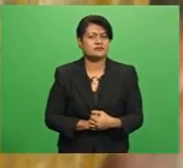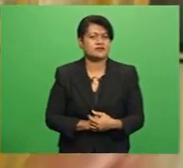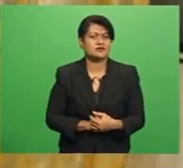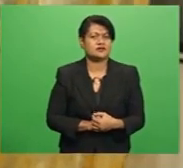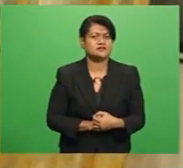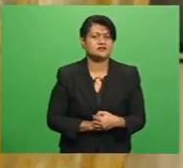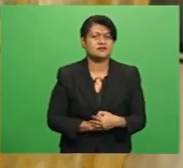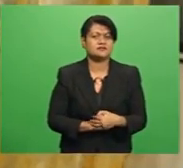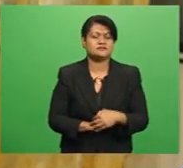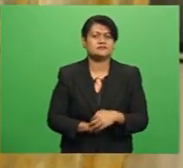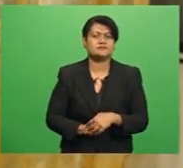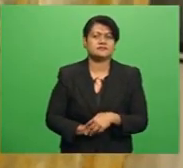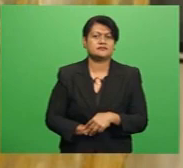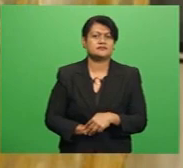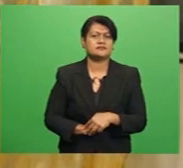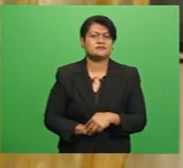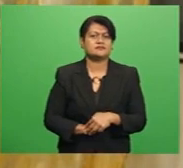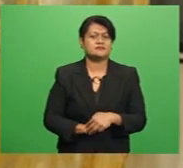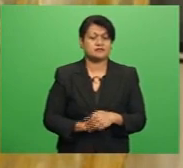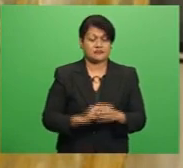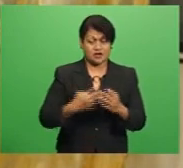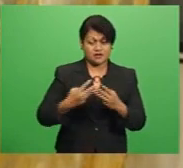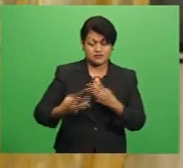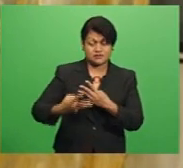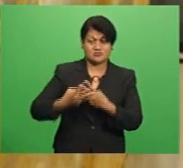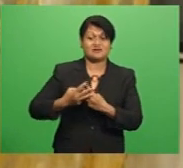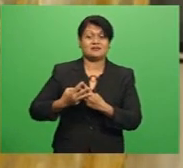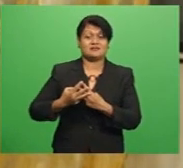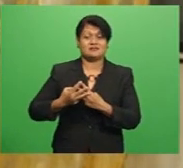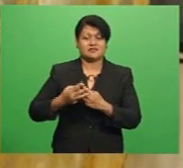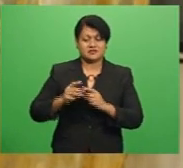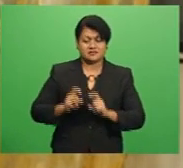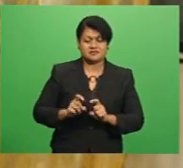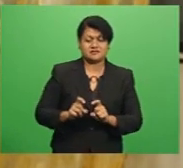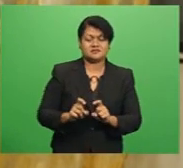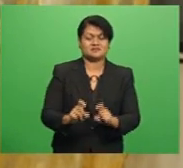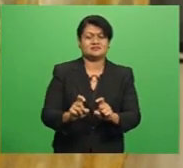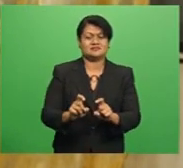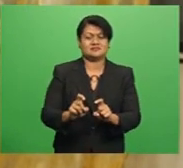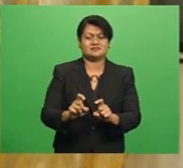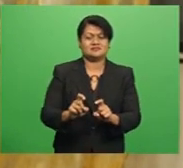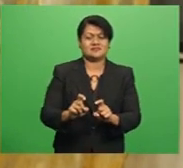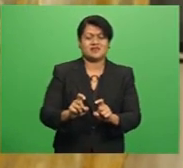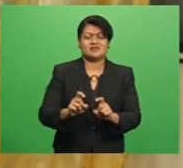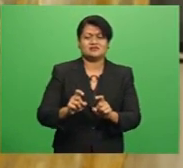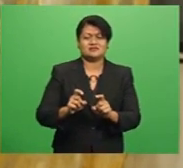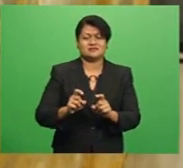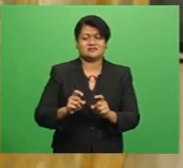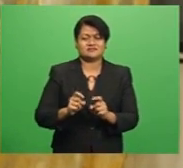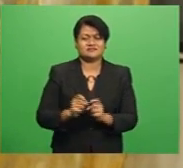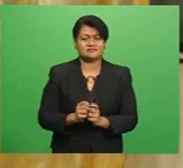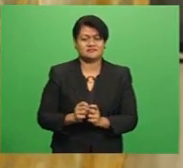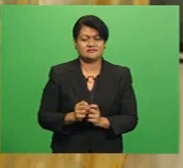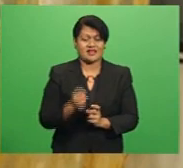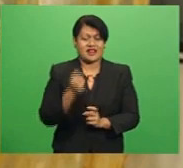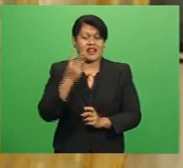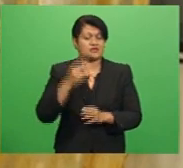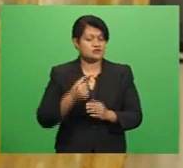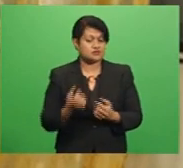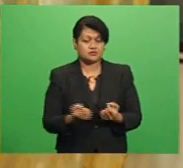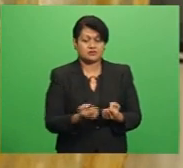this, Sodelpa will remain a beacon of light to many who would appreciate that a